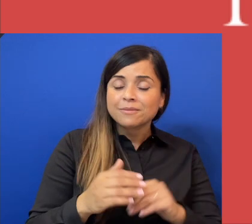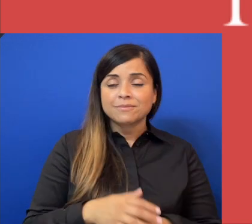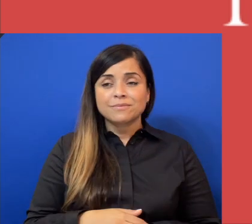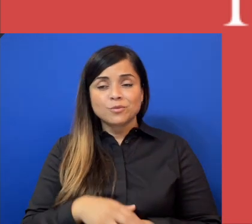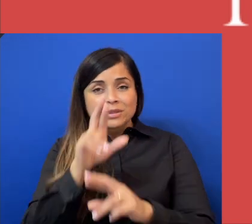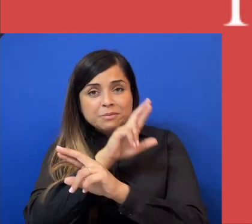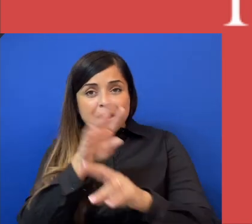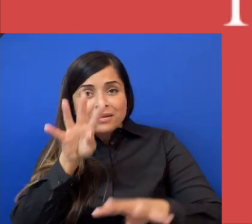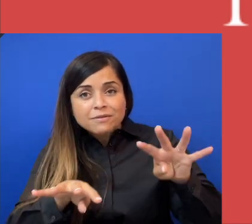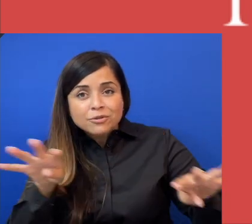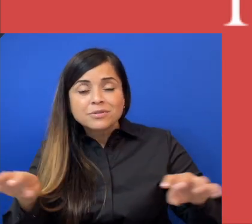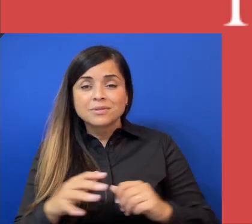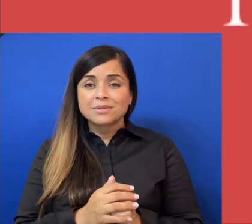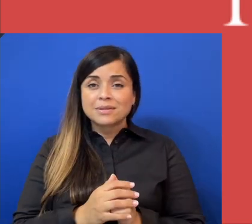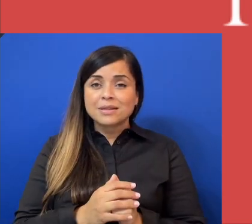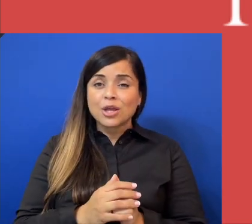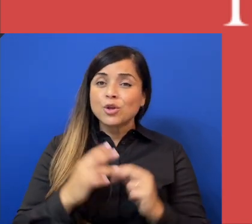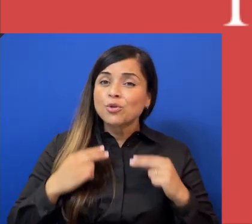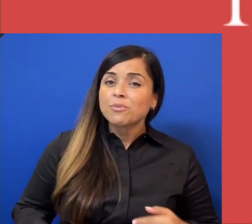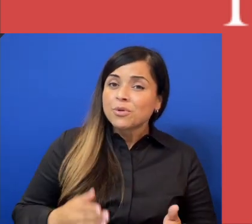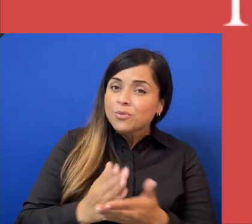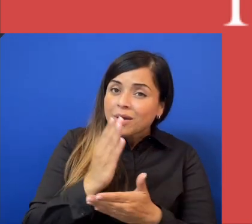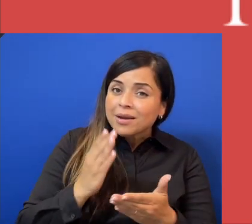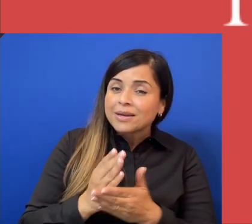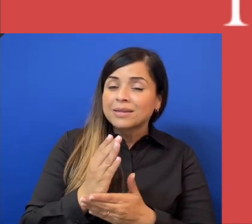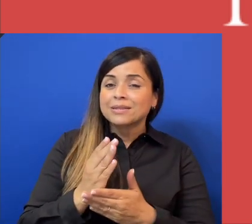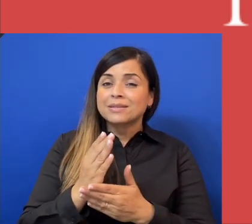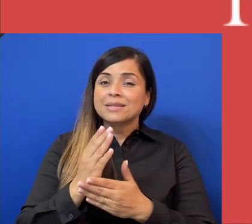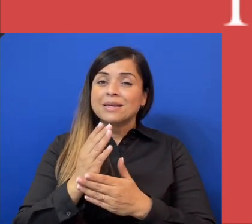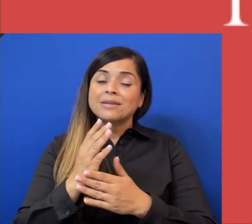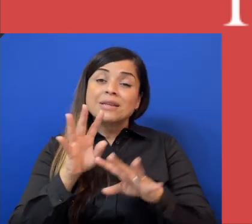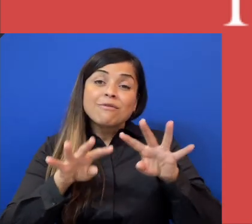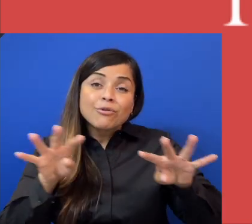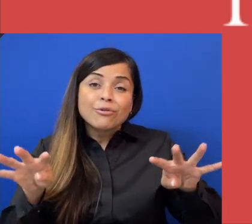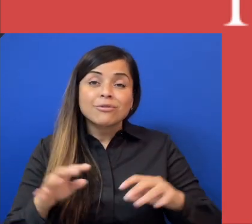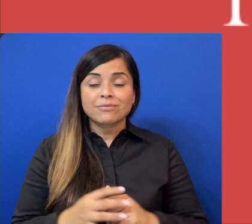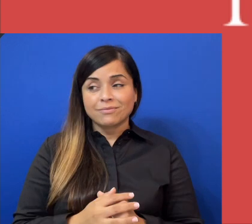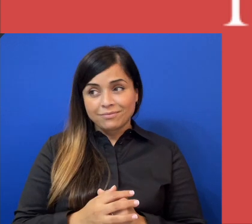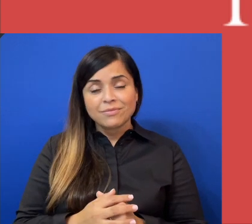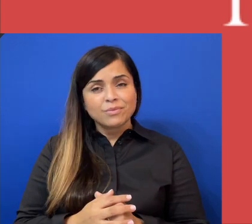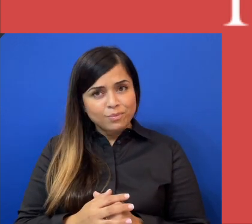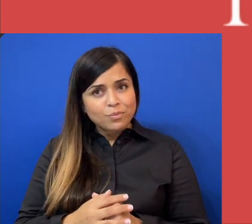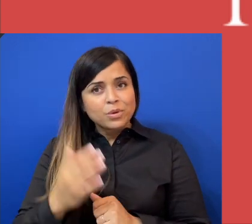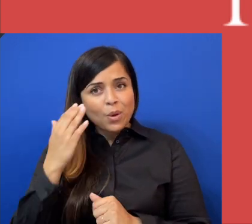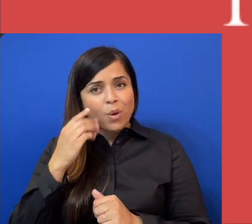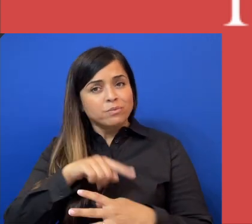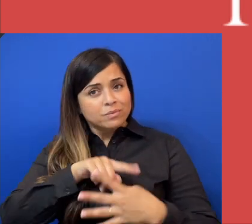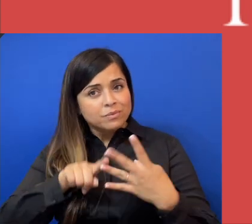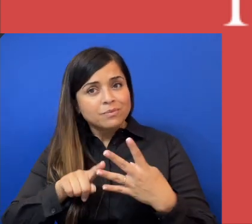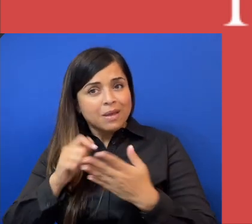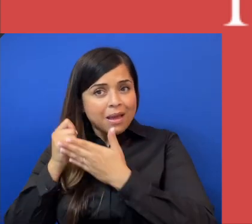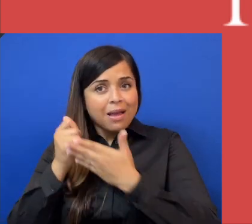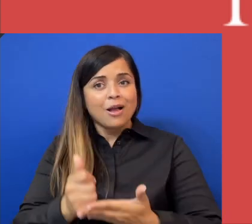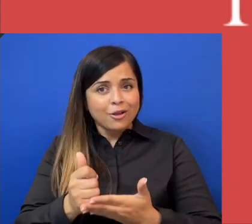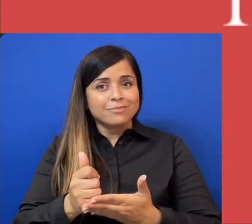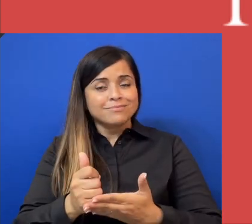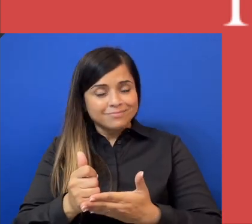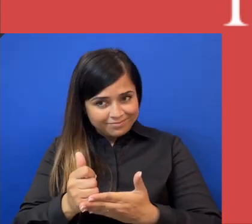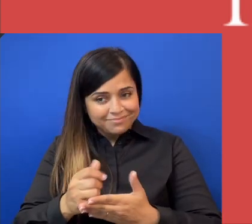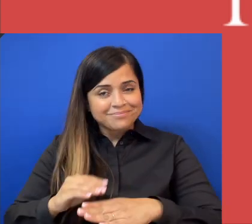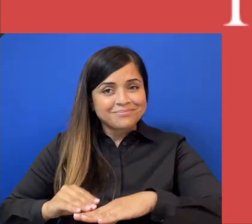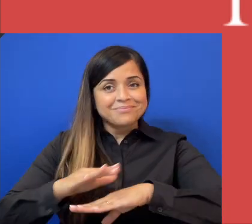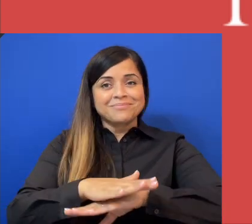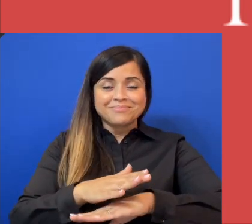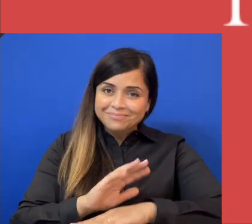values play in building the diverse, generous, and prosperous country that we call home. We are proud to have